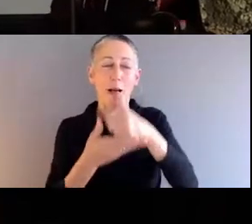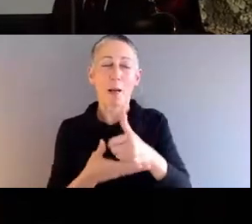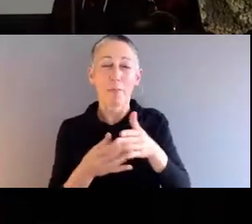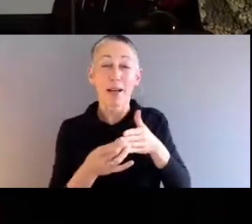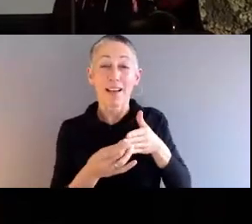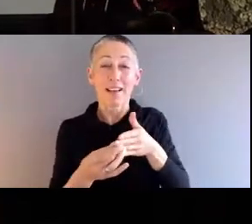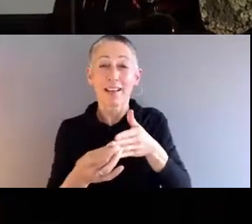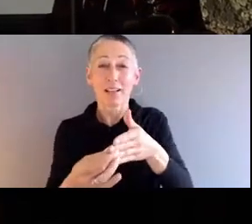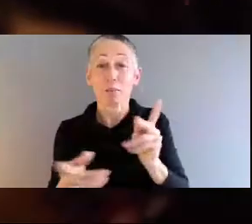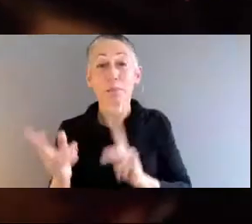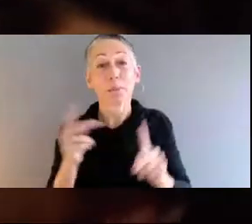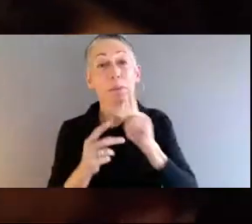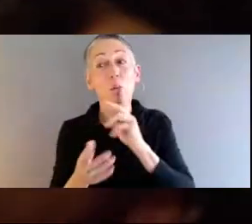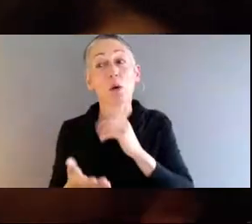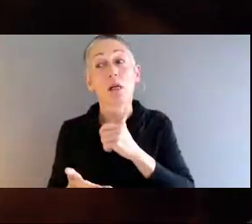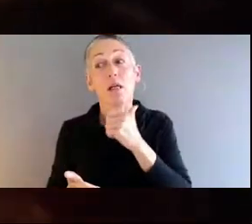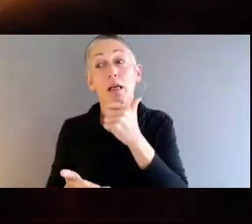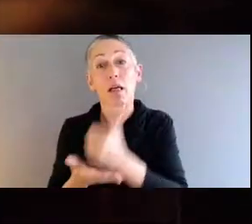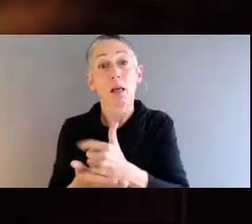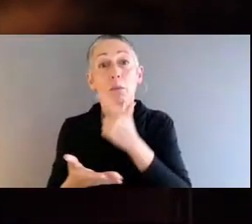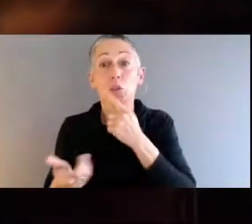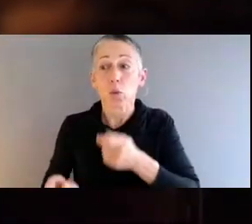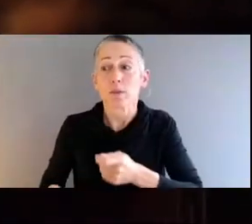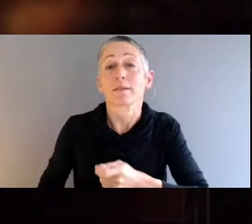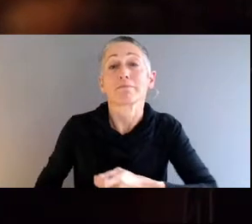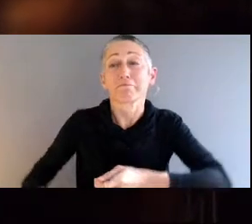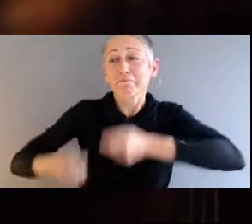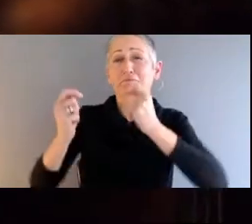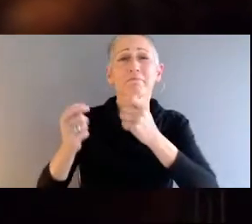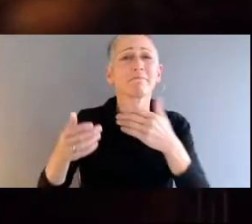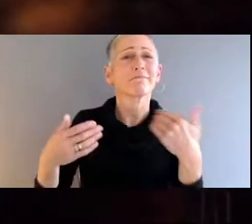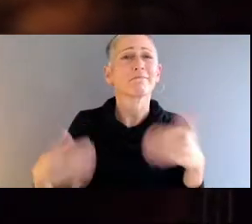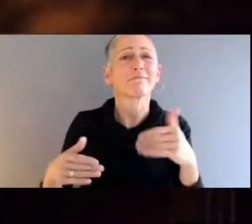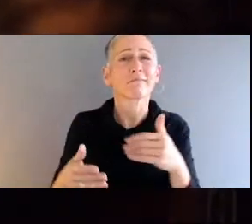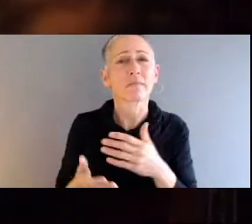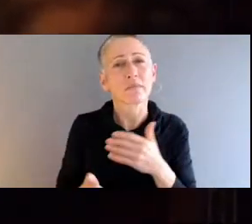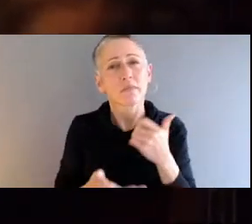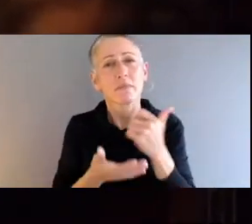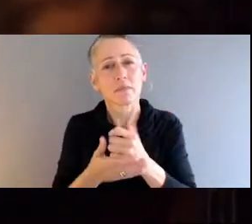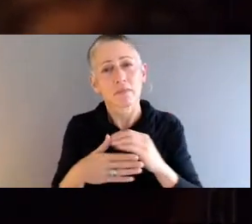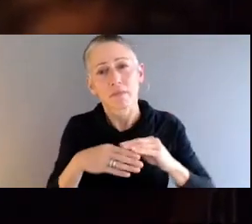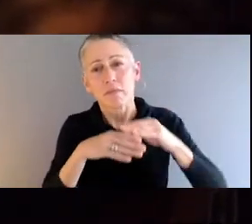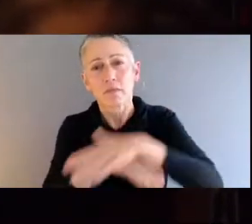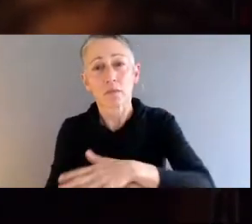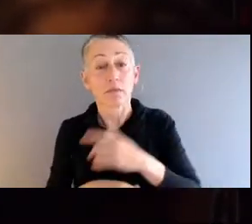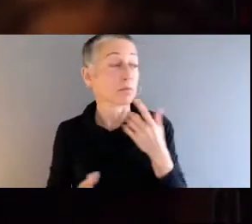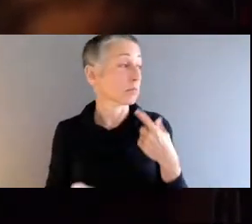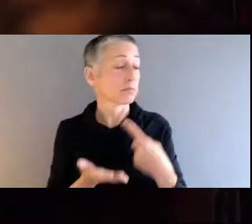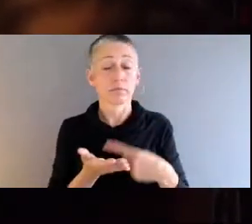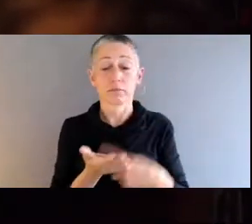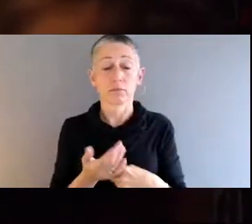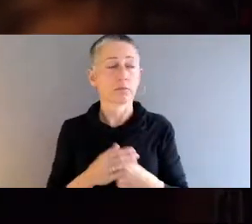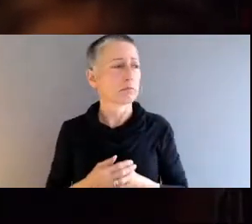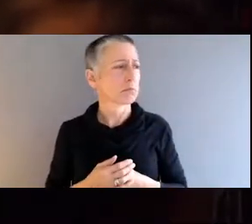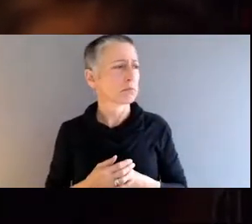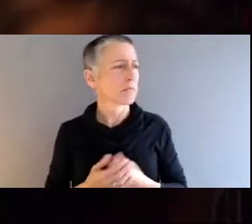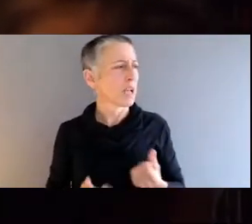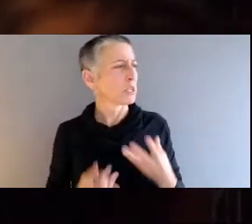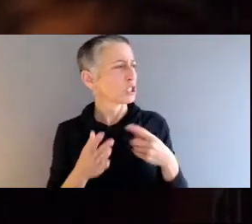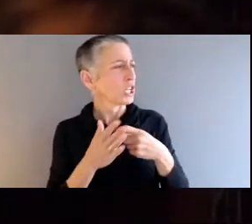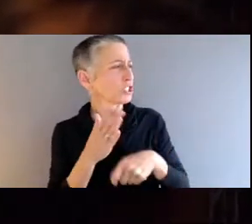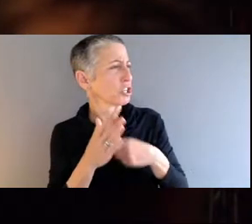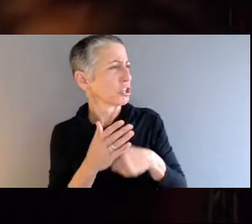other up so they can get one step closer to their dream. Conversations range from how much should I charge for this work, to can